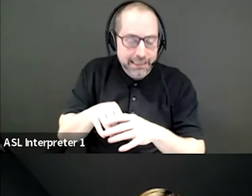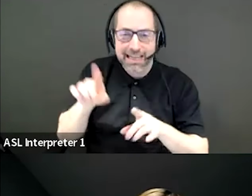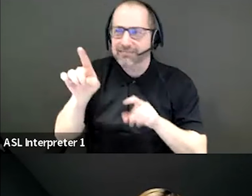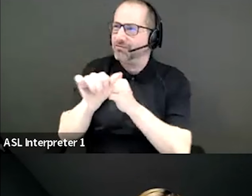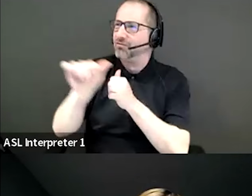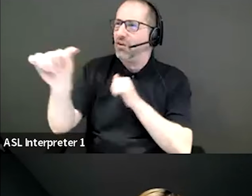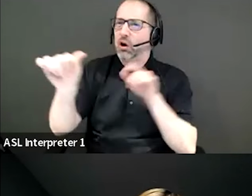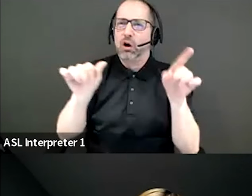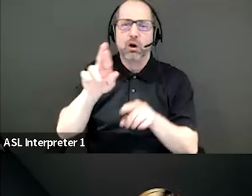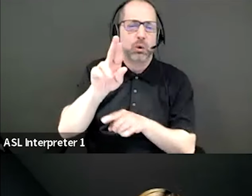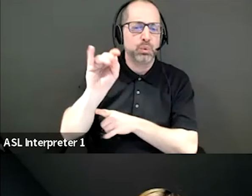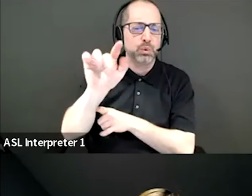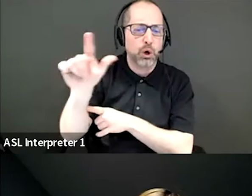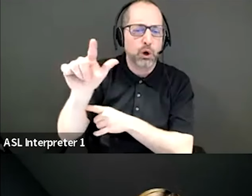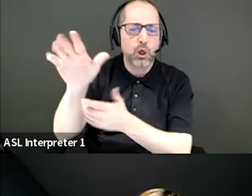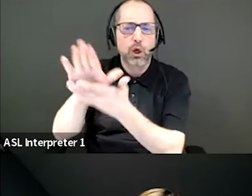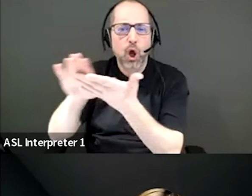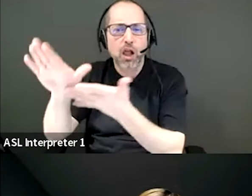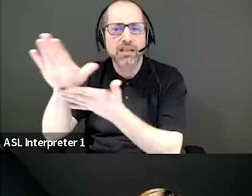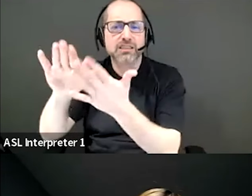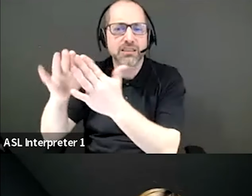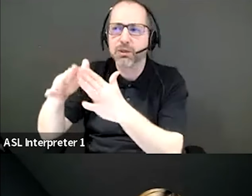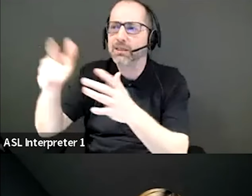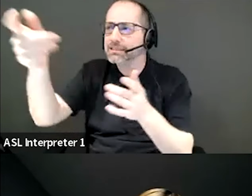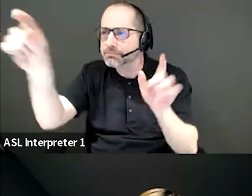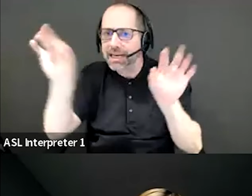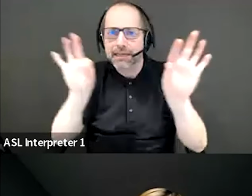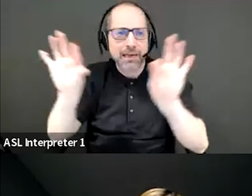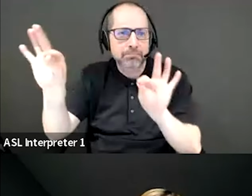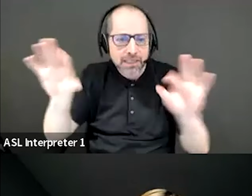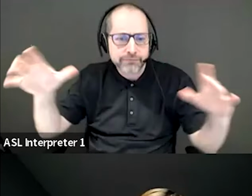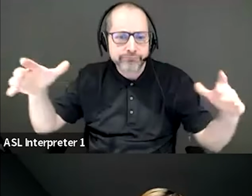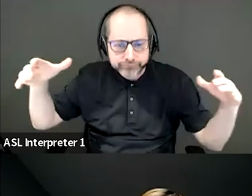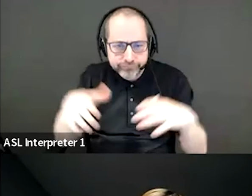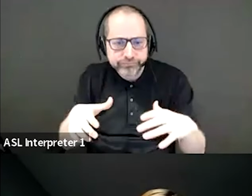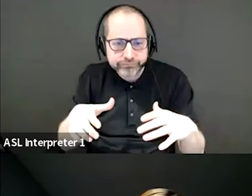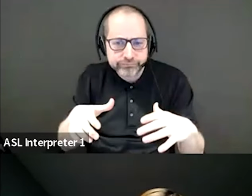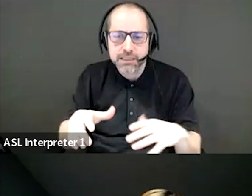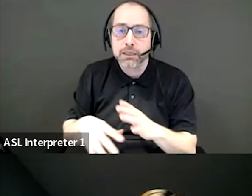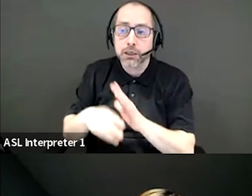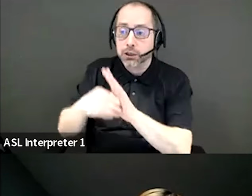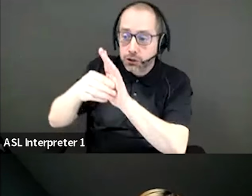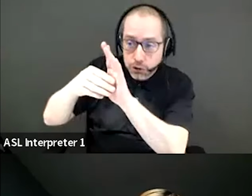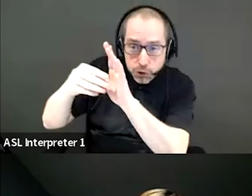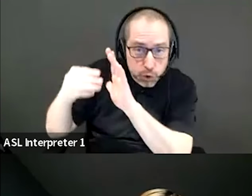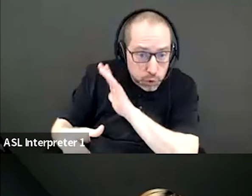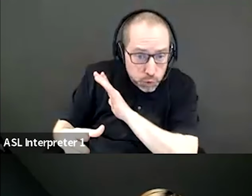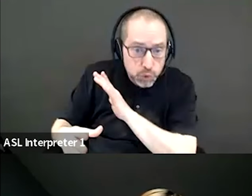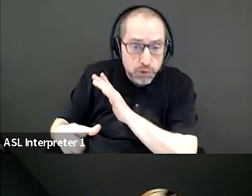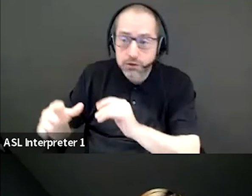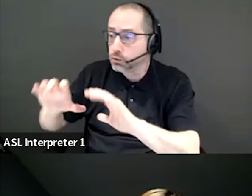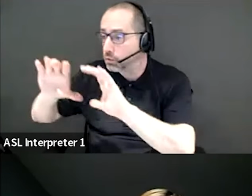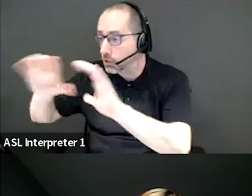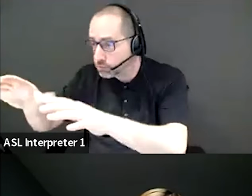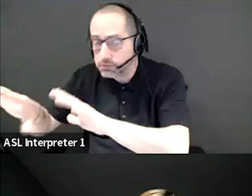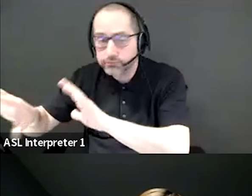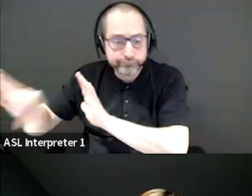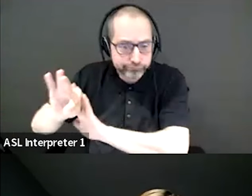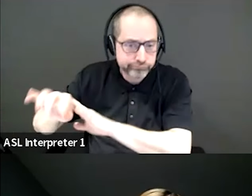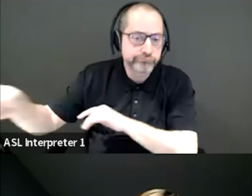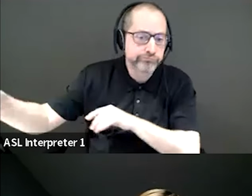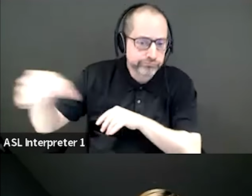conversations and making sure that they were part of it. I think also in terms of students, student groups that are established absolutely were part of it, but also student leaders